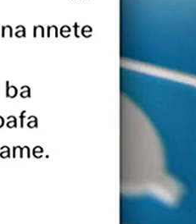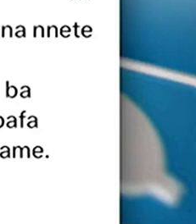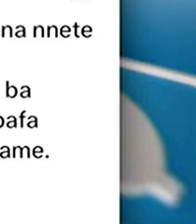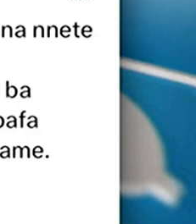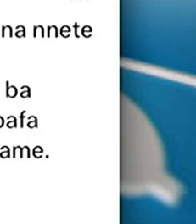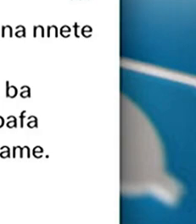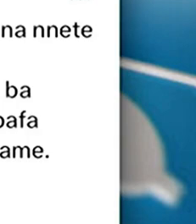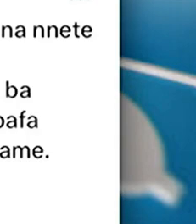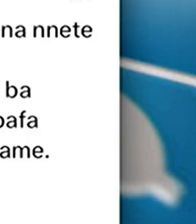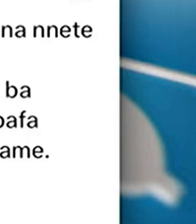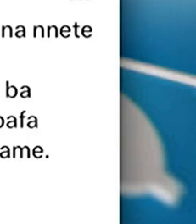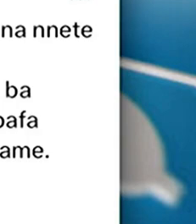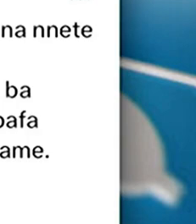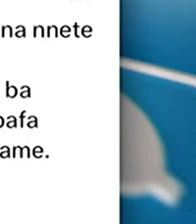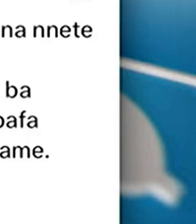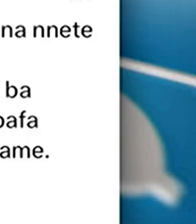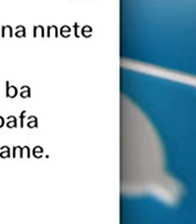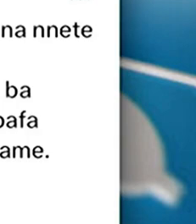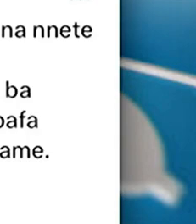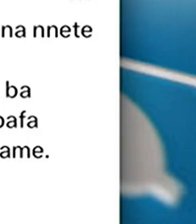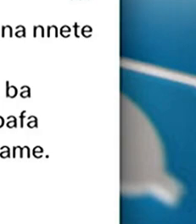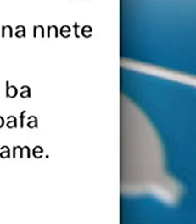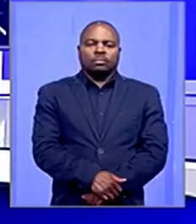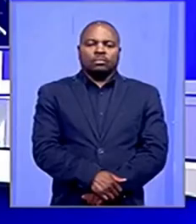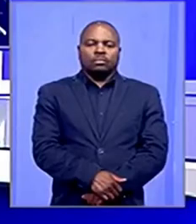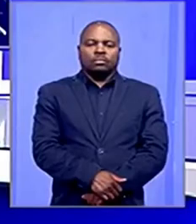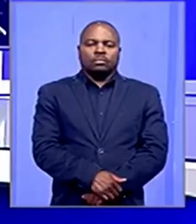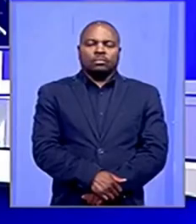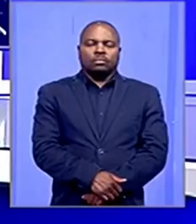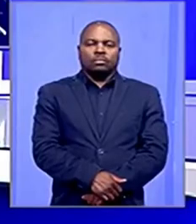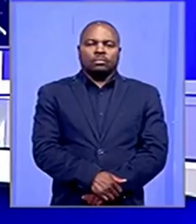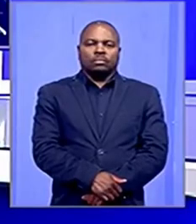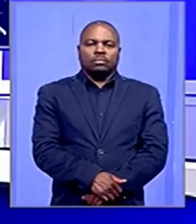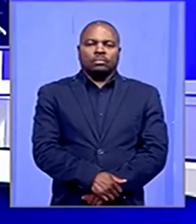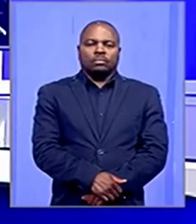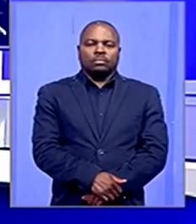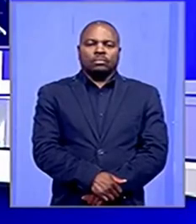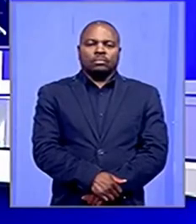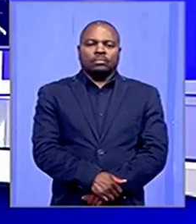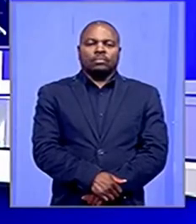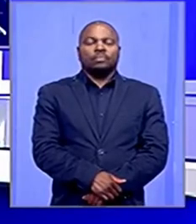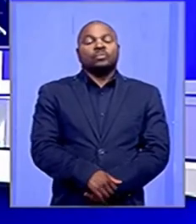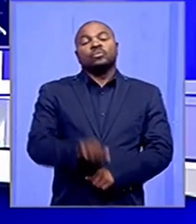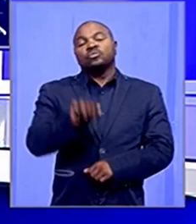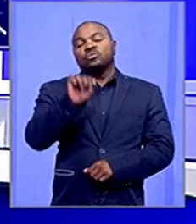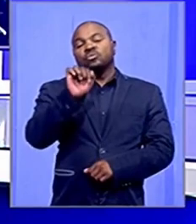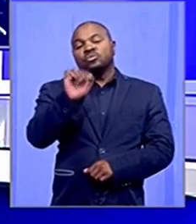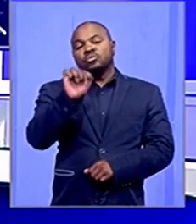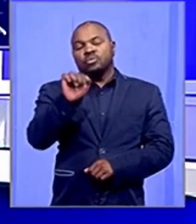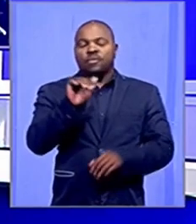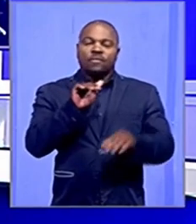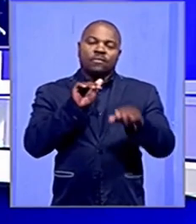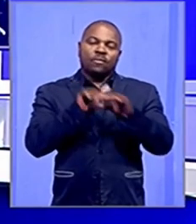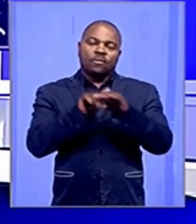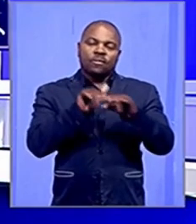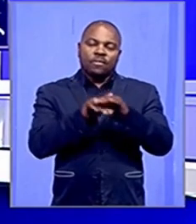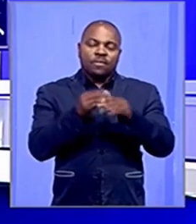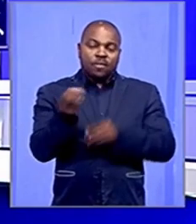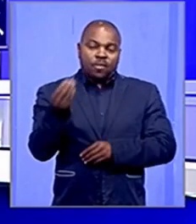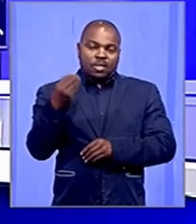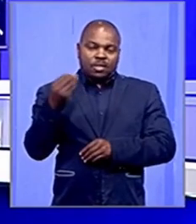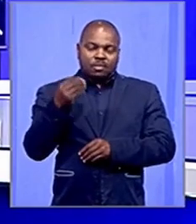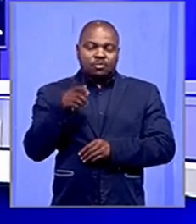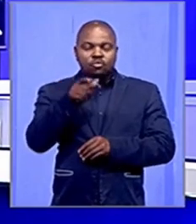a ka bakwang ke serame. maikutlo a gago mme ka gatiso ya ga tse video ona